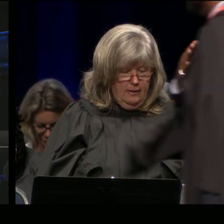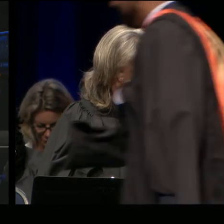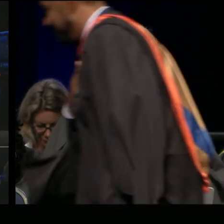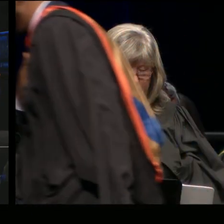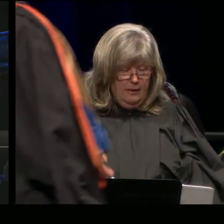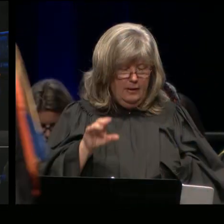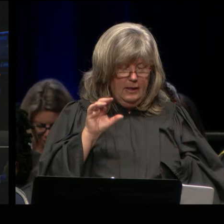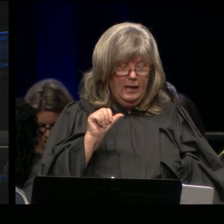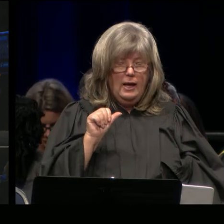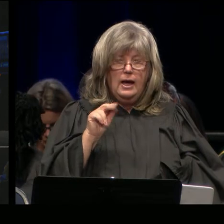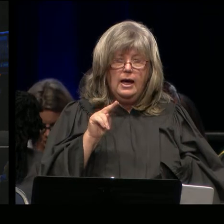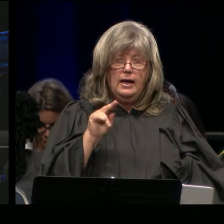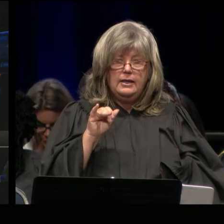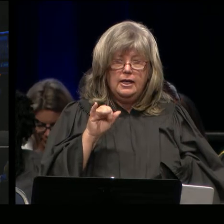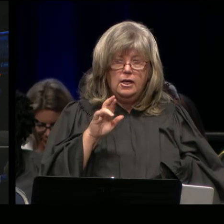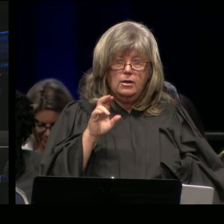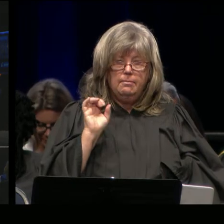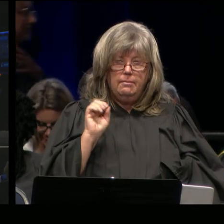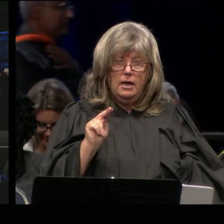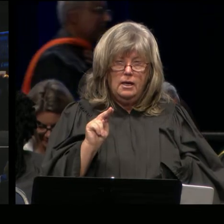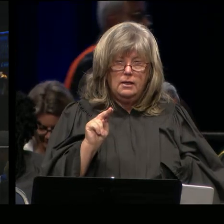Anirban Mandal.